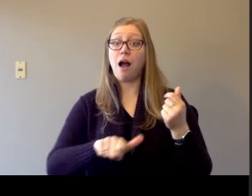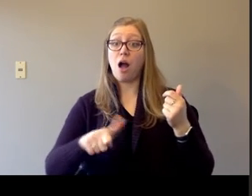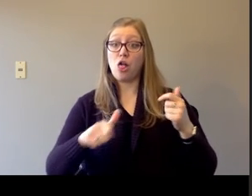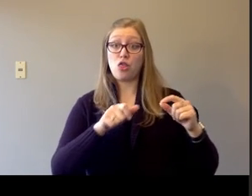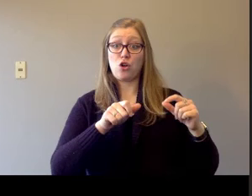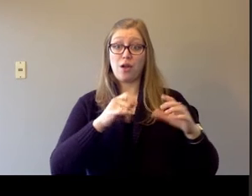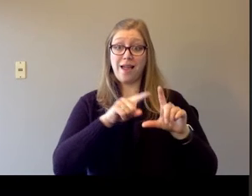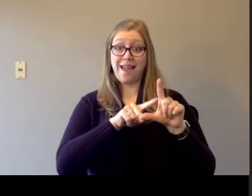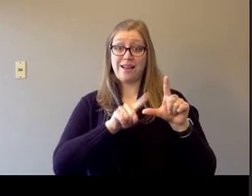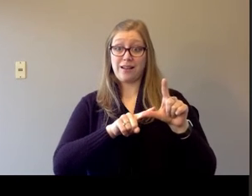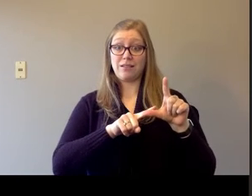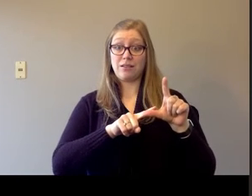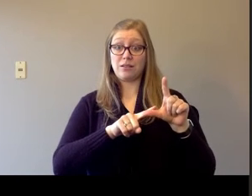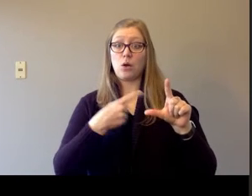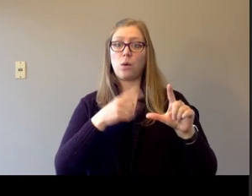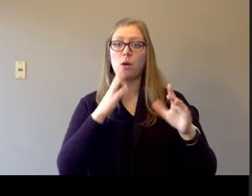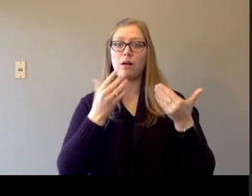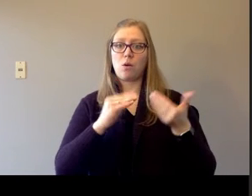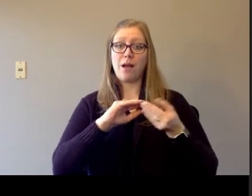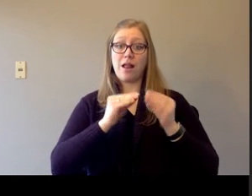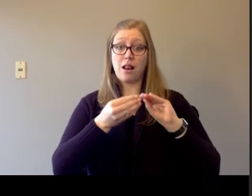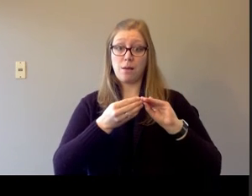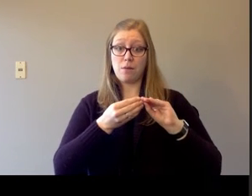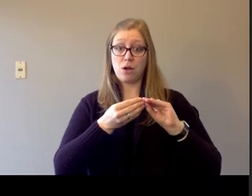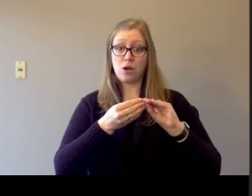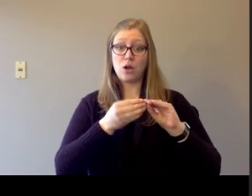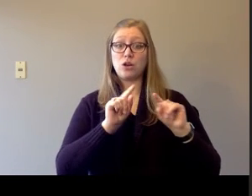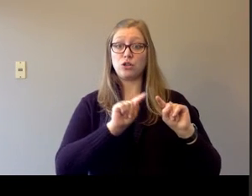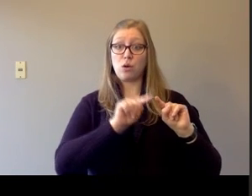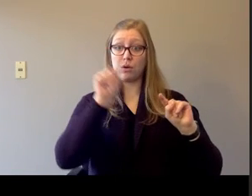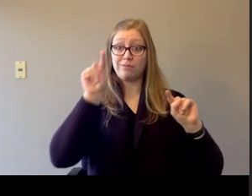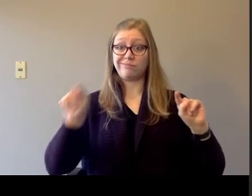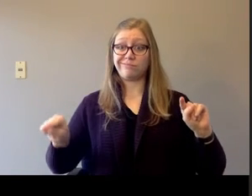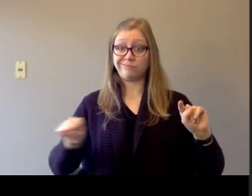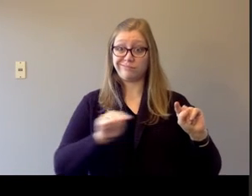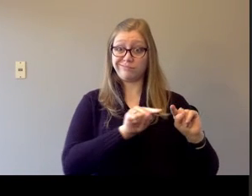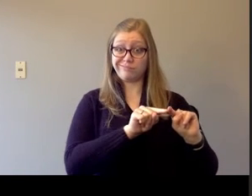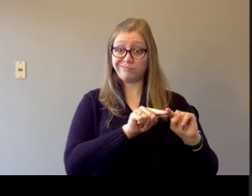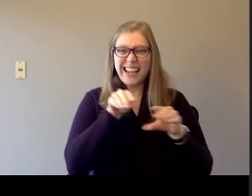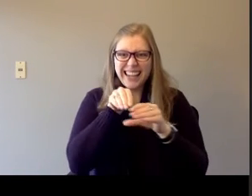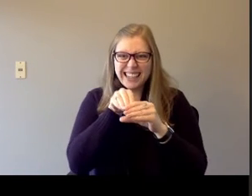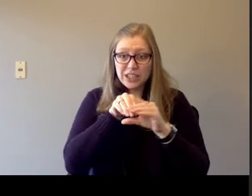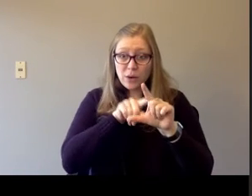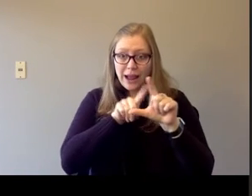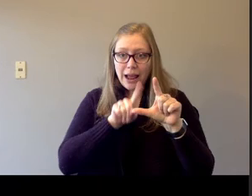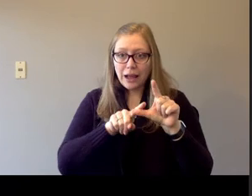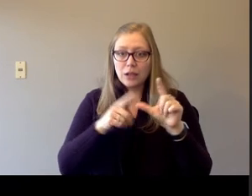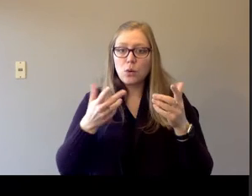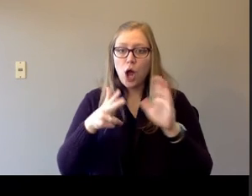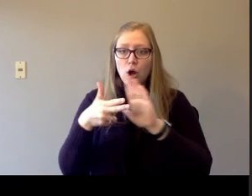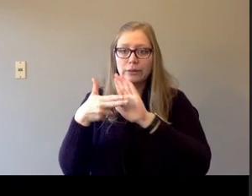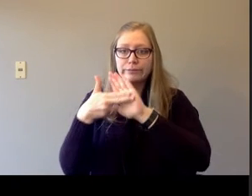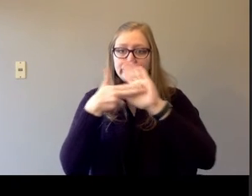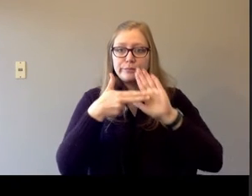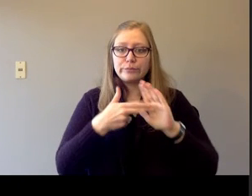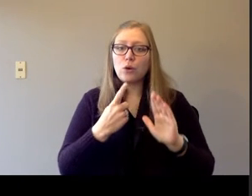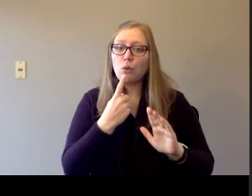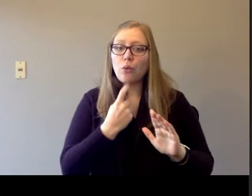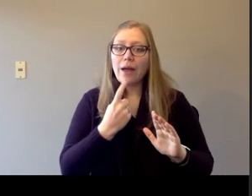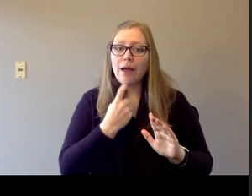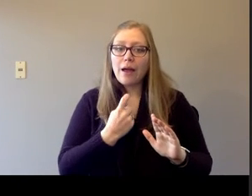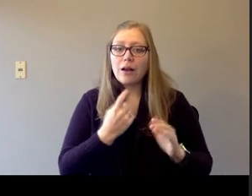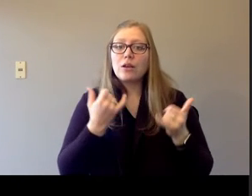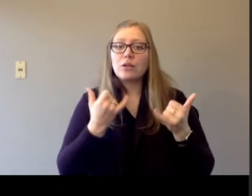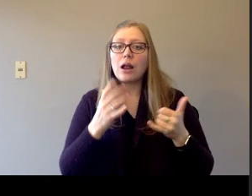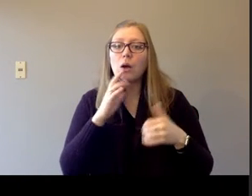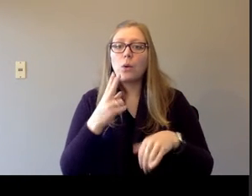so we numbered the interior ones red. So let's use black for the outside. And so I need to